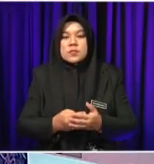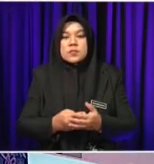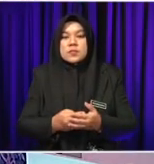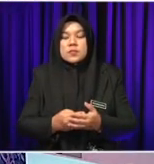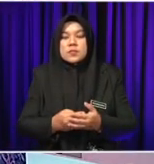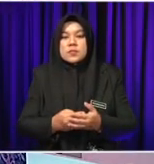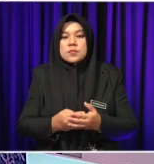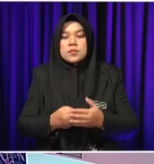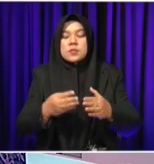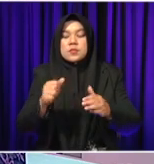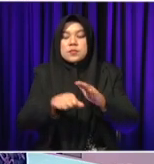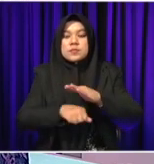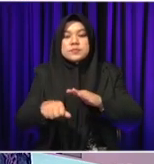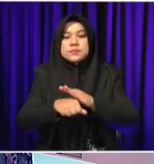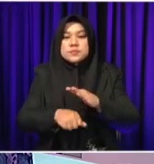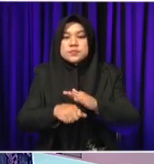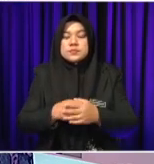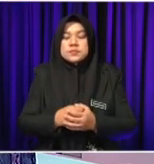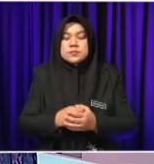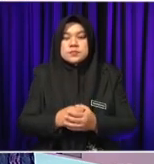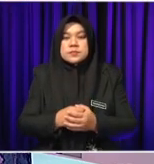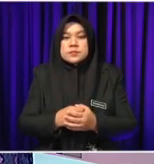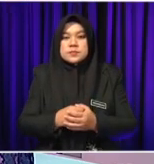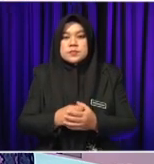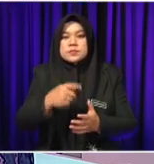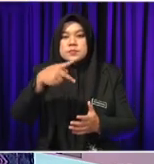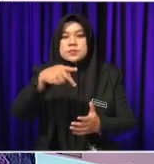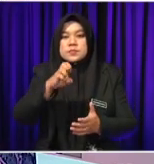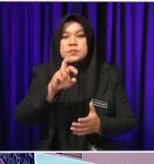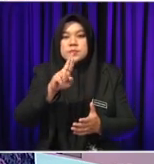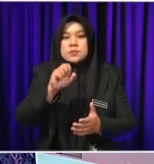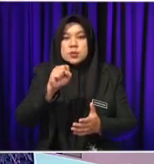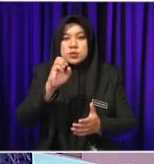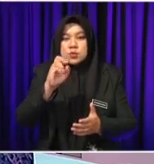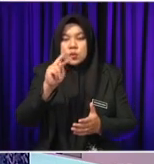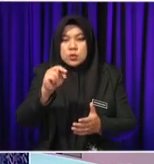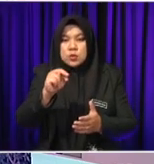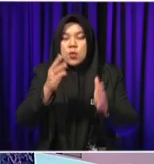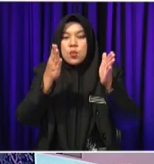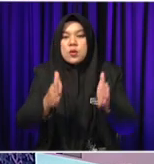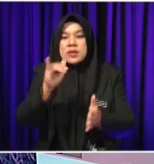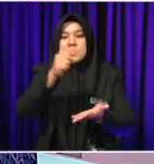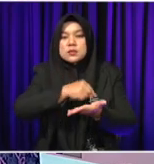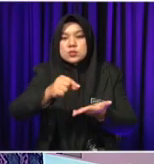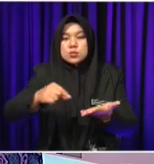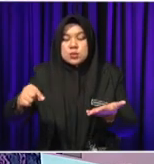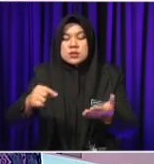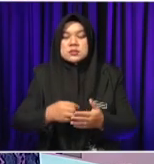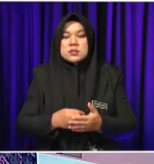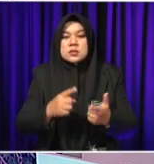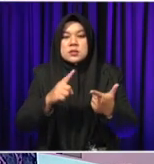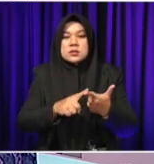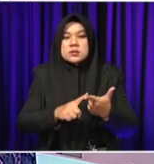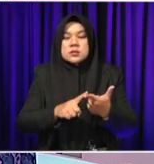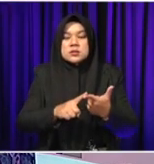for basic level, Shafika. All right. So the first word is persona, or what we call it as writer, the person who writes the poem. Mm-hmm. Second one is